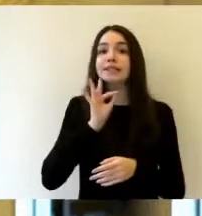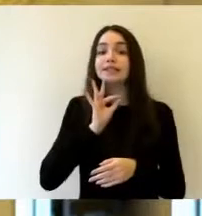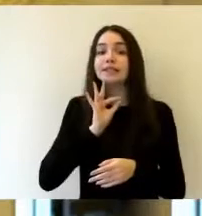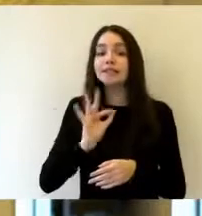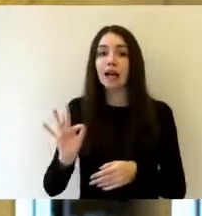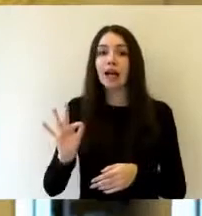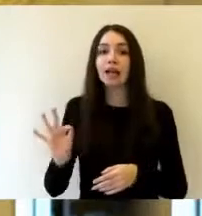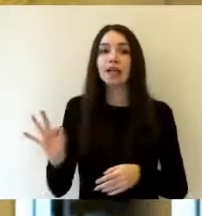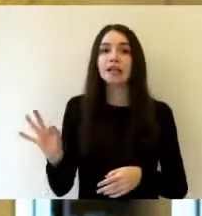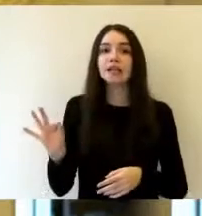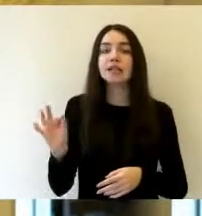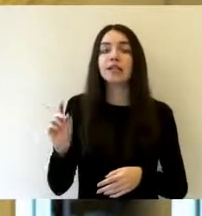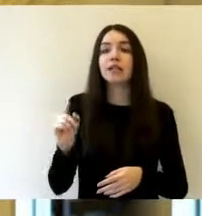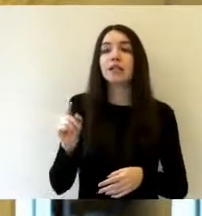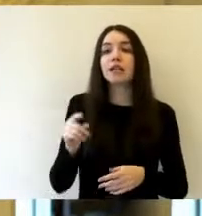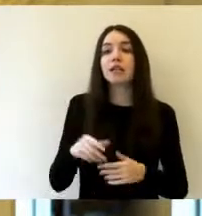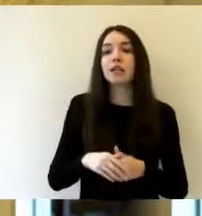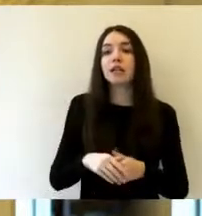and so